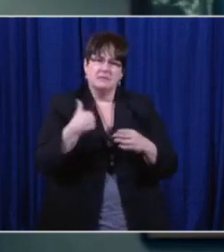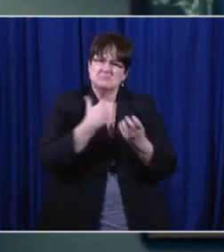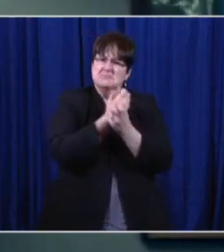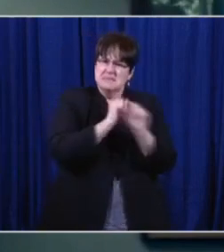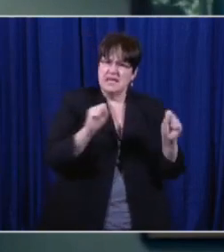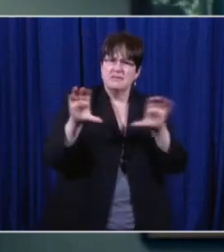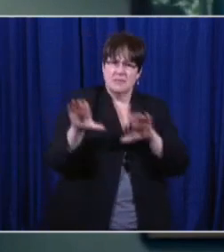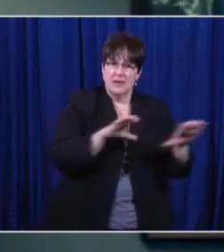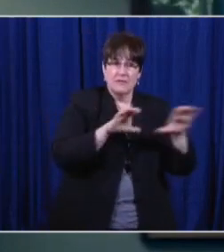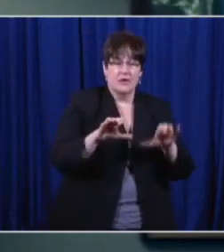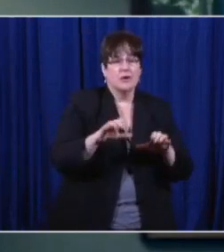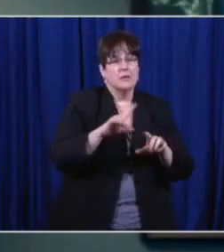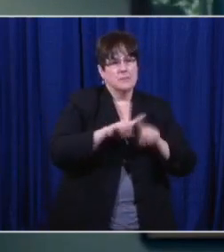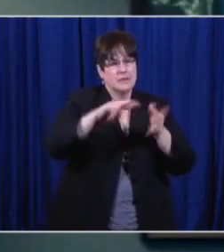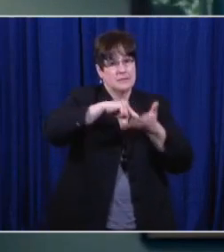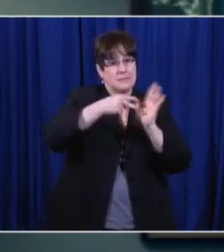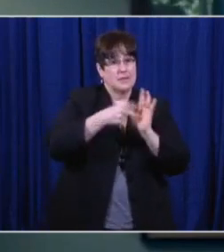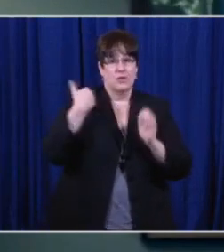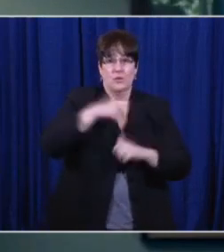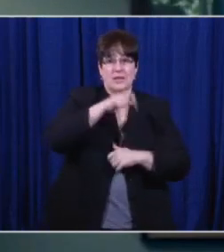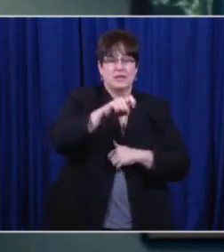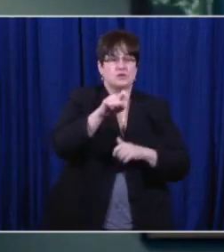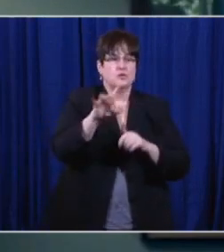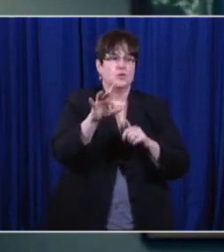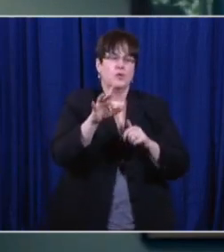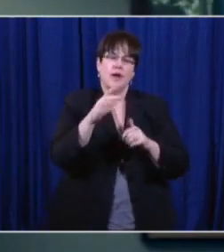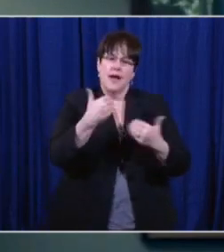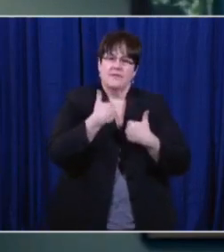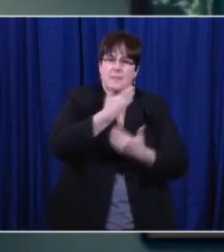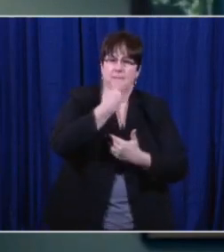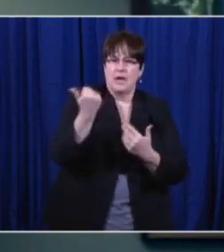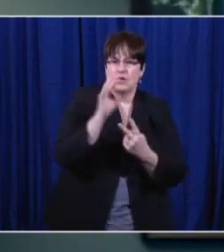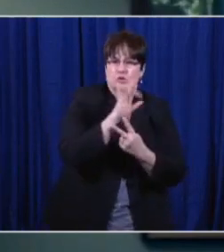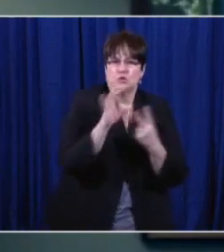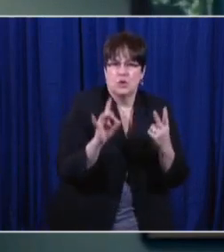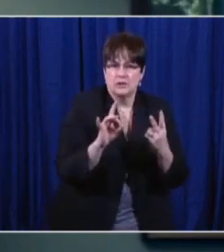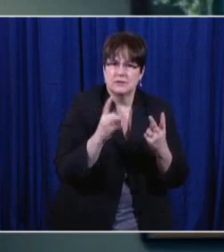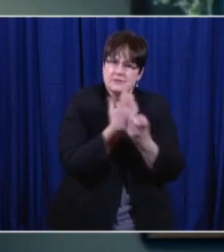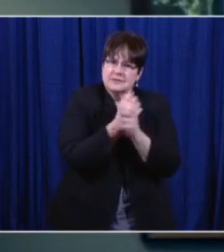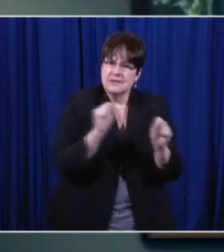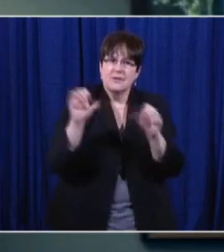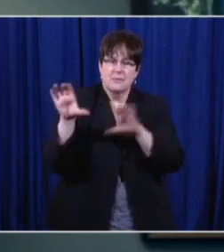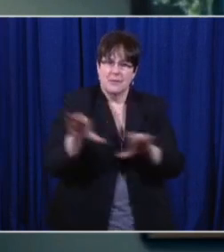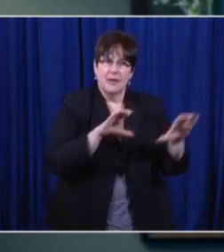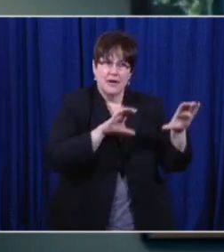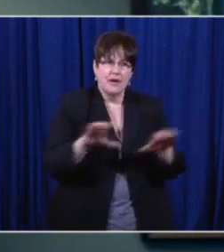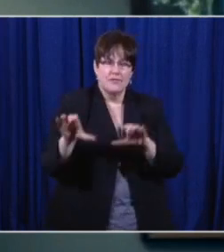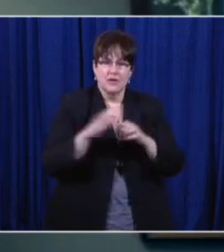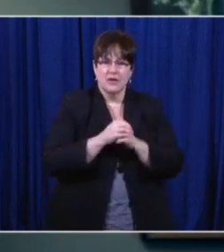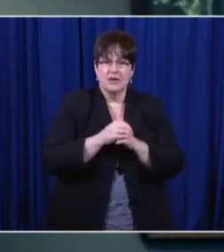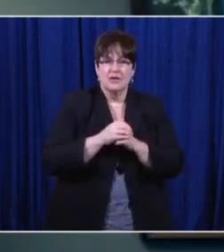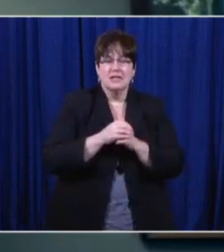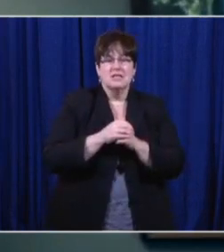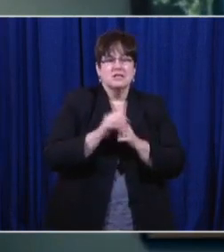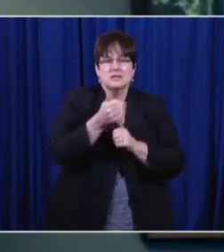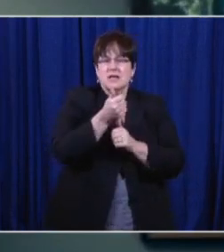better behaviors that we've been reinforcing over and over and over again. It's just about saying no to some of those gatherings a few more times and being able